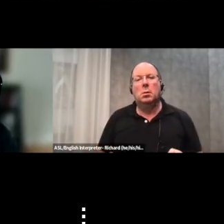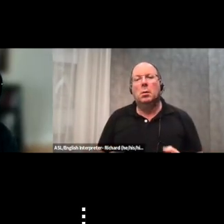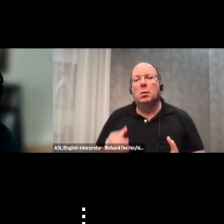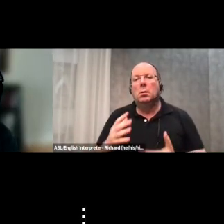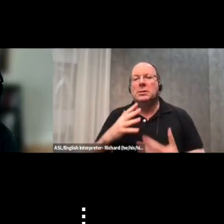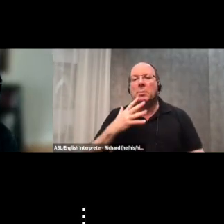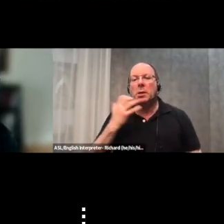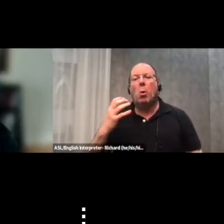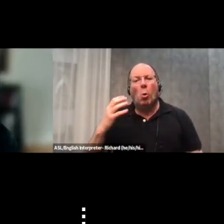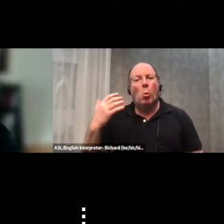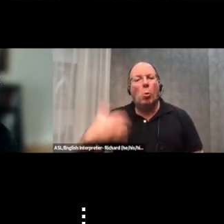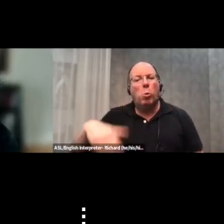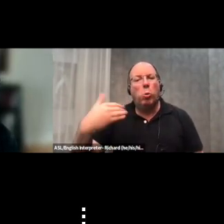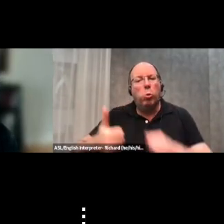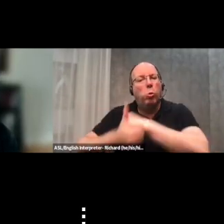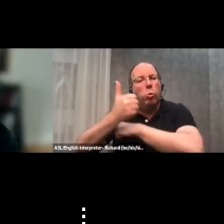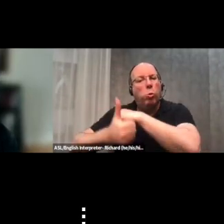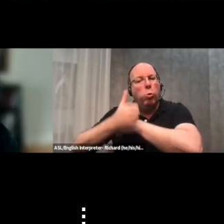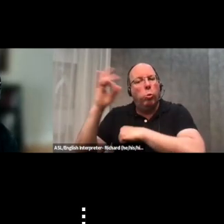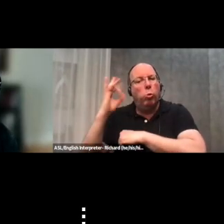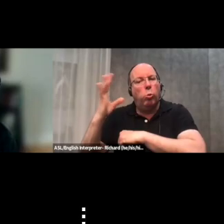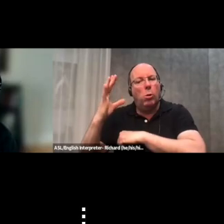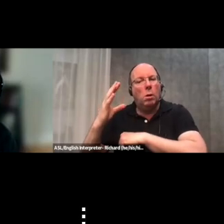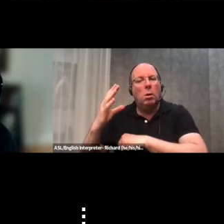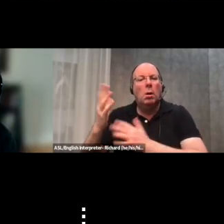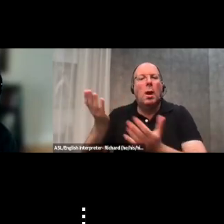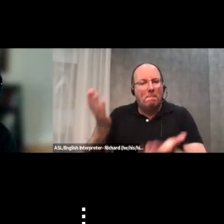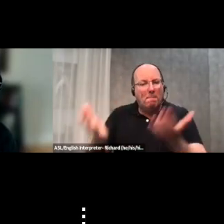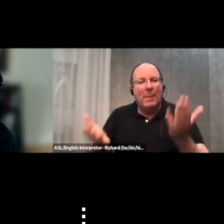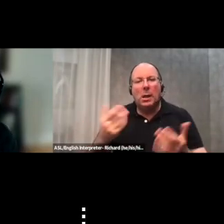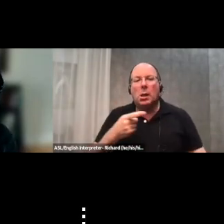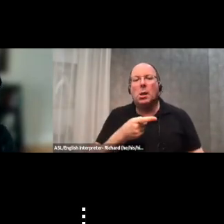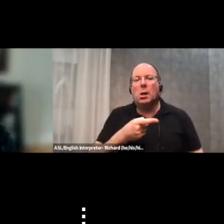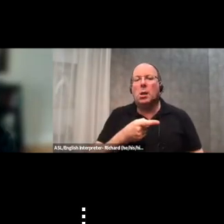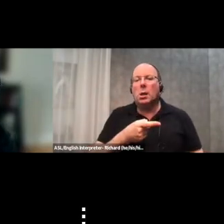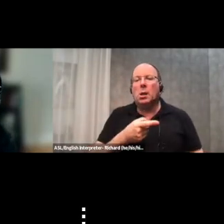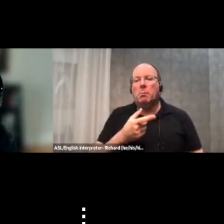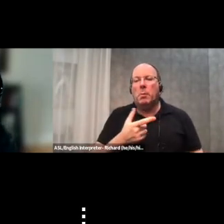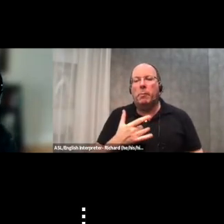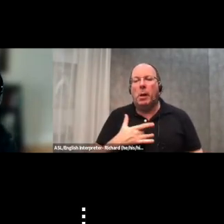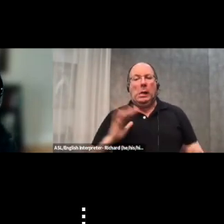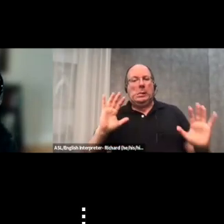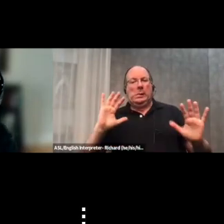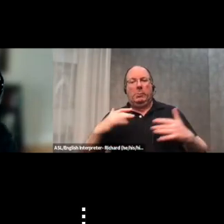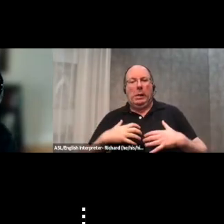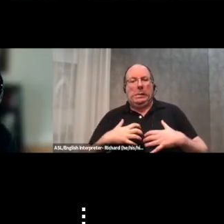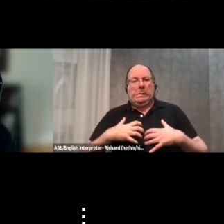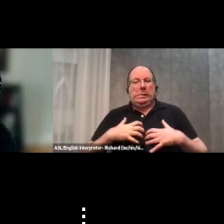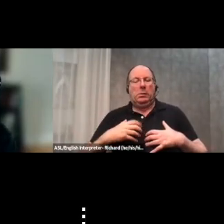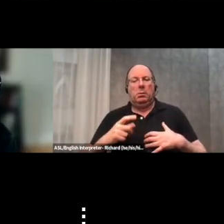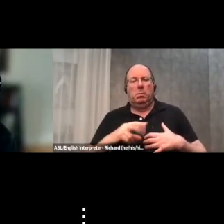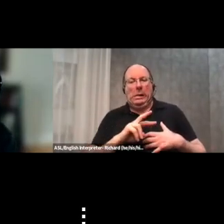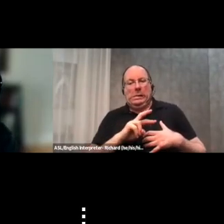are quite risky. And that may add to the initial feeling or reaction you have when you